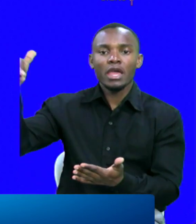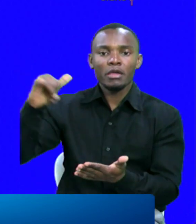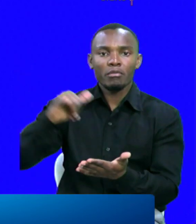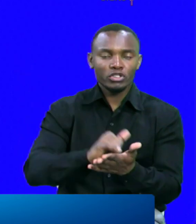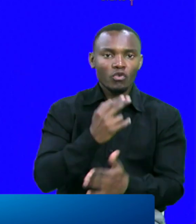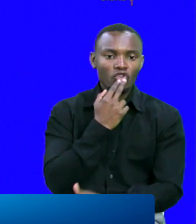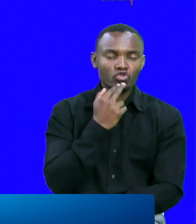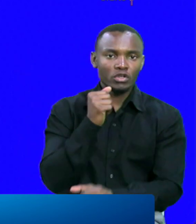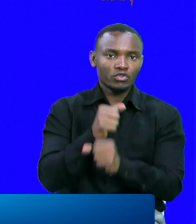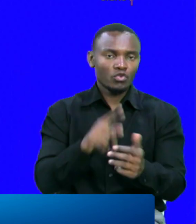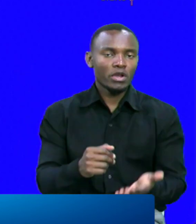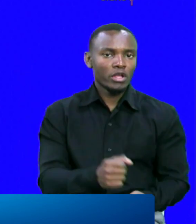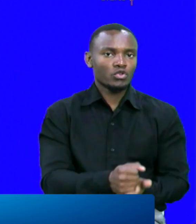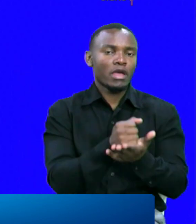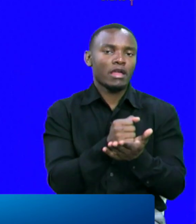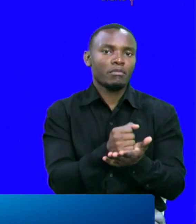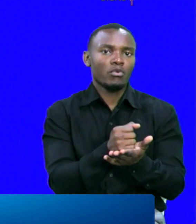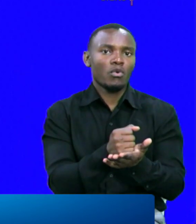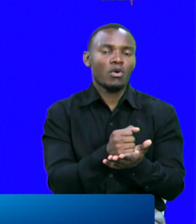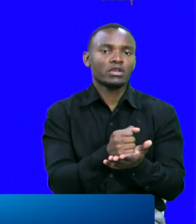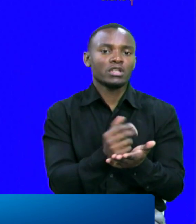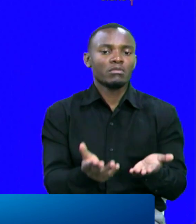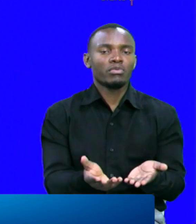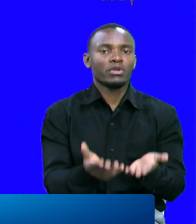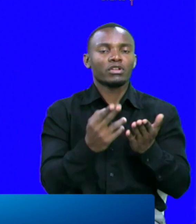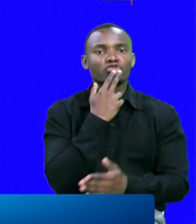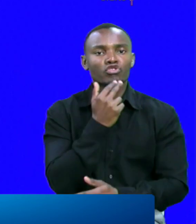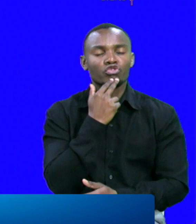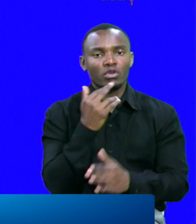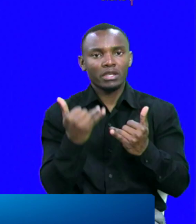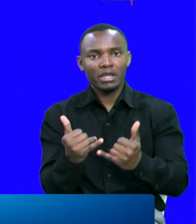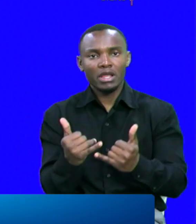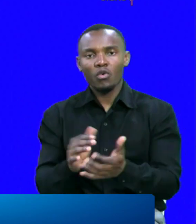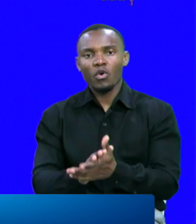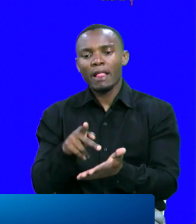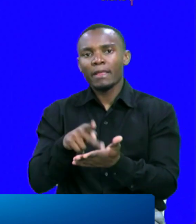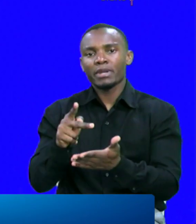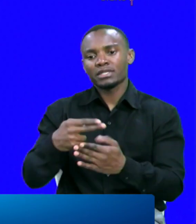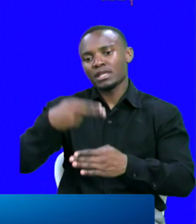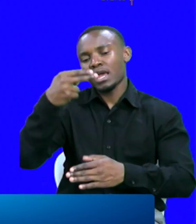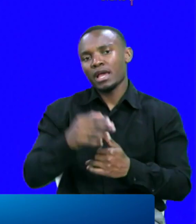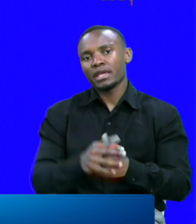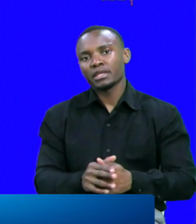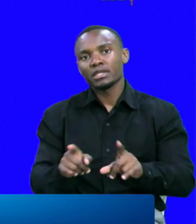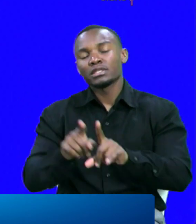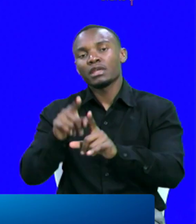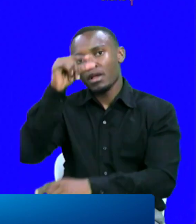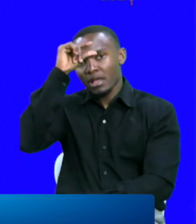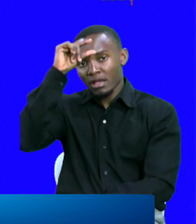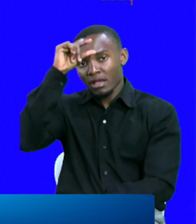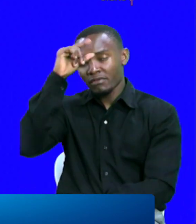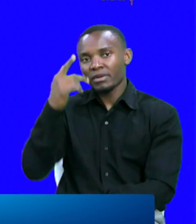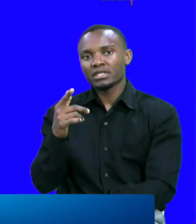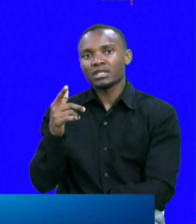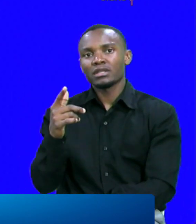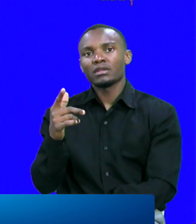high cost. The government has okayed the importation of sugar into the country to mitigate the shortage of the commodity